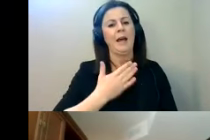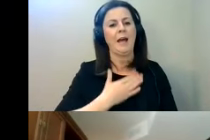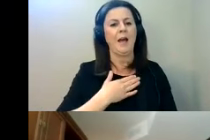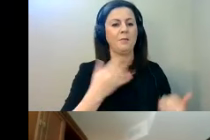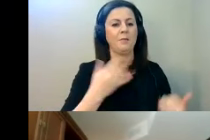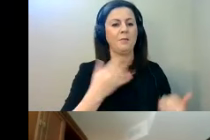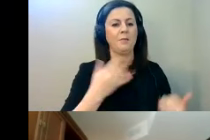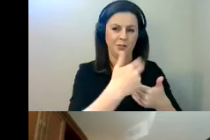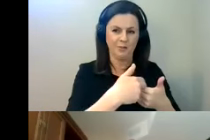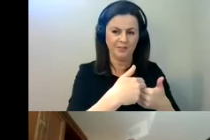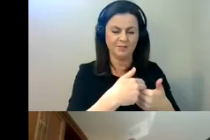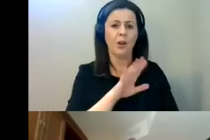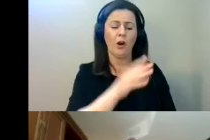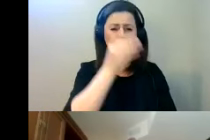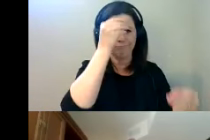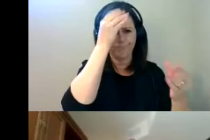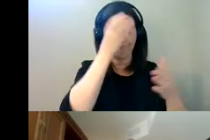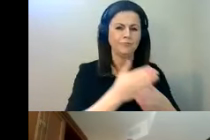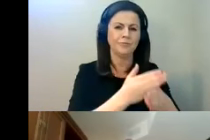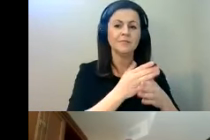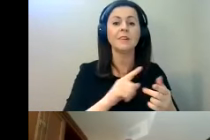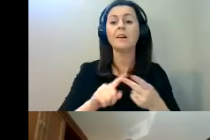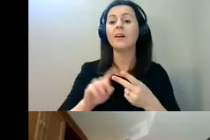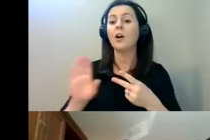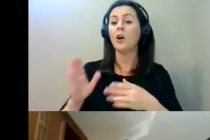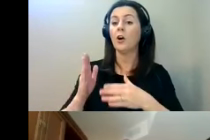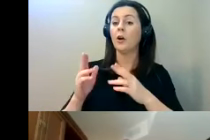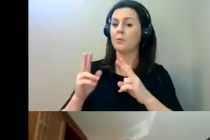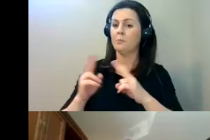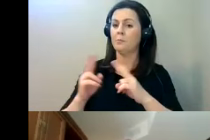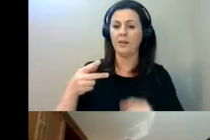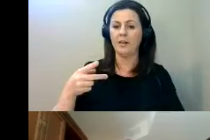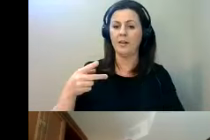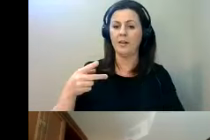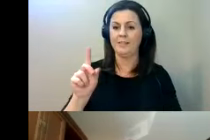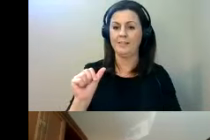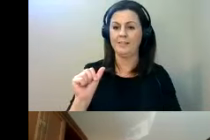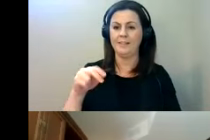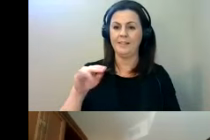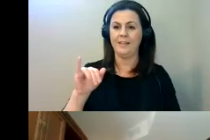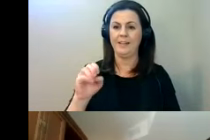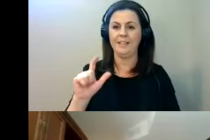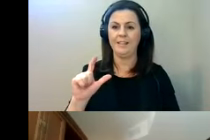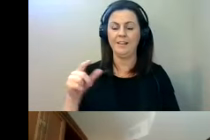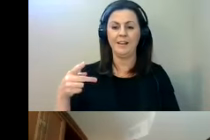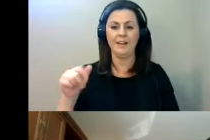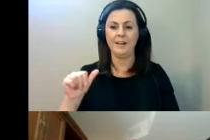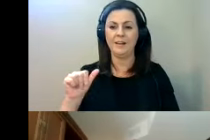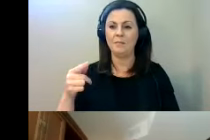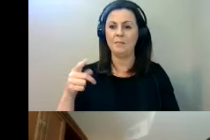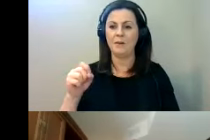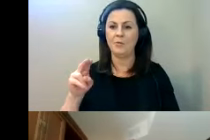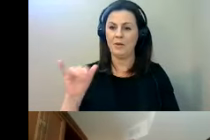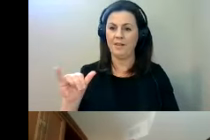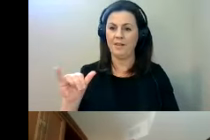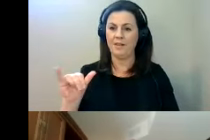with us. She's joined today with her partner, Daniel Pepperny. And Daniel he joined Well Partners as